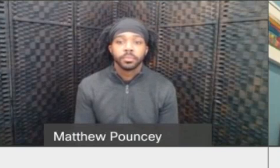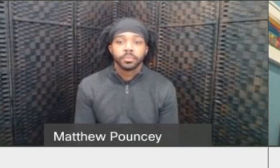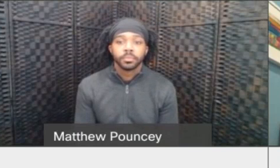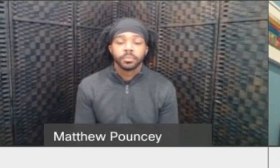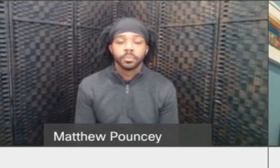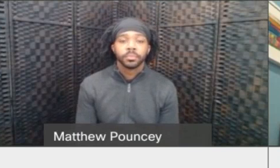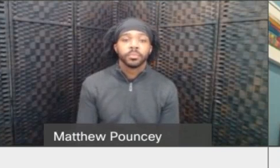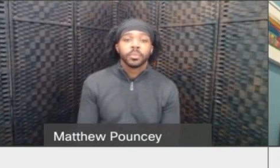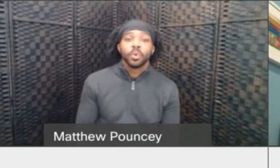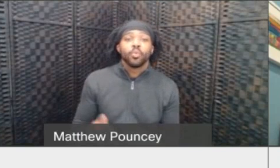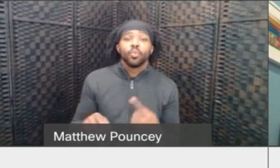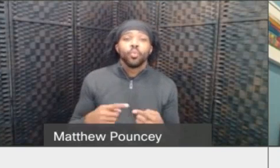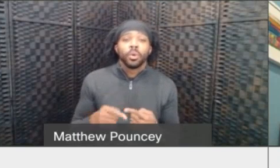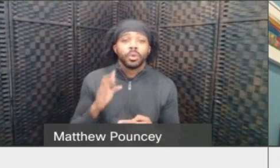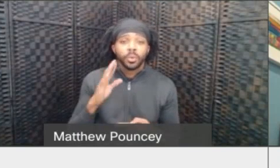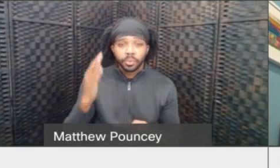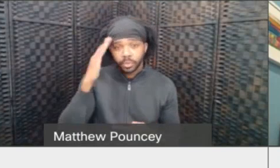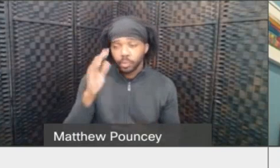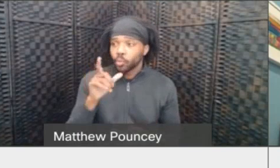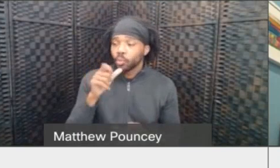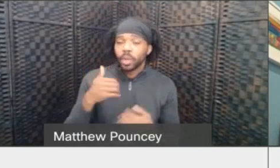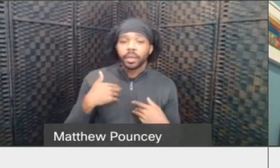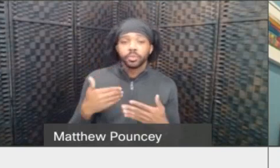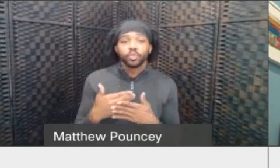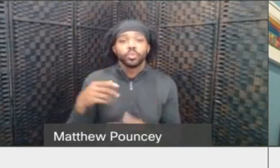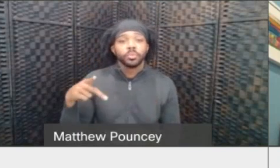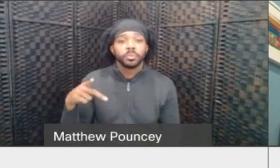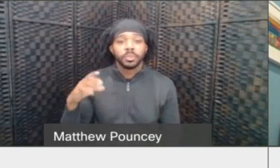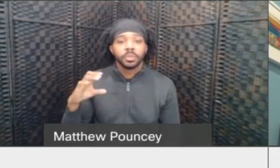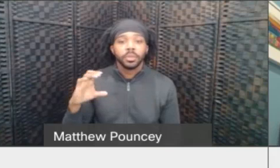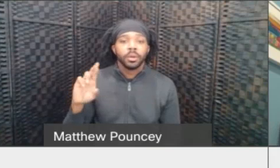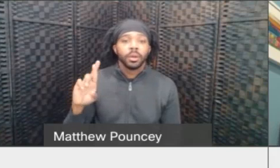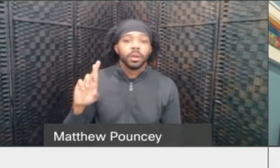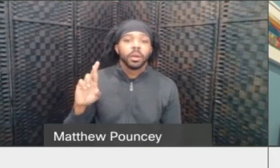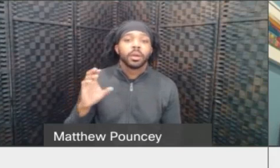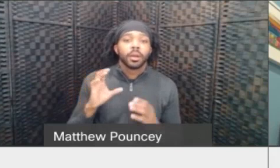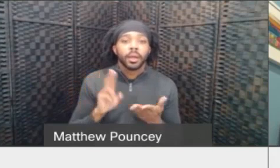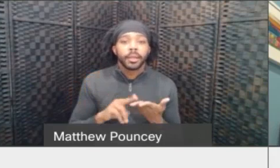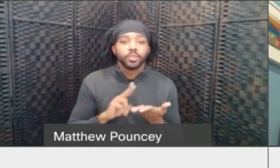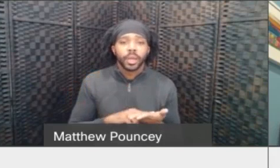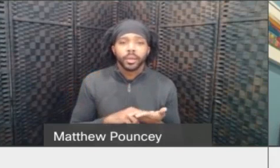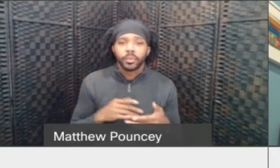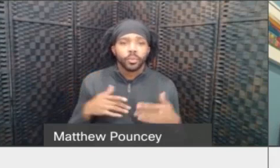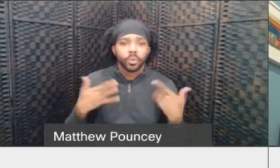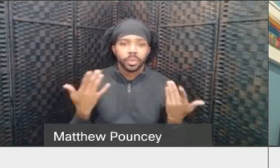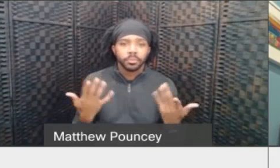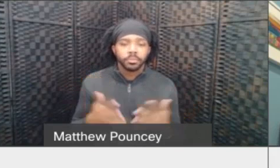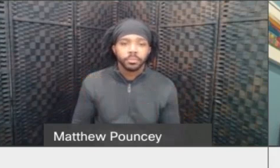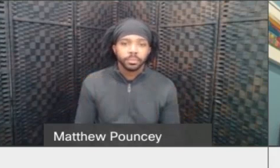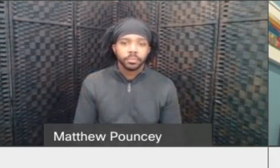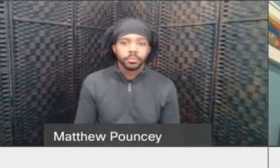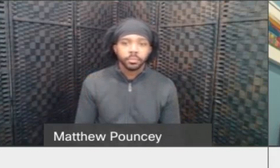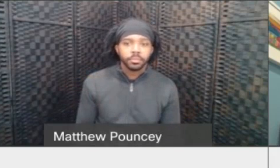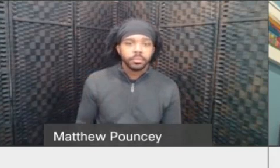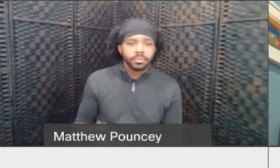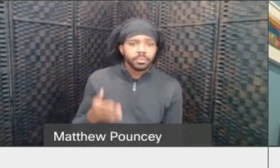When will we know who will have the new PCR contract? What is the status? I don't know that